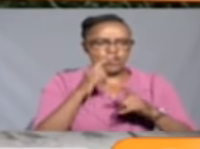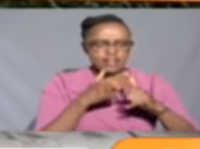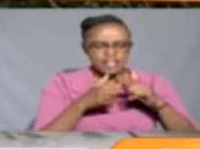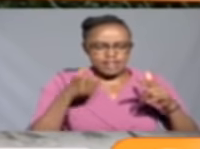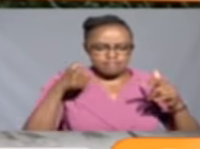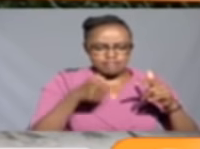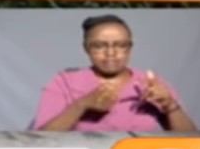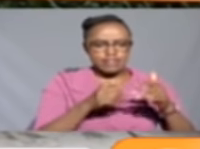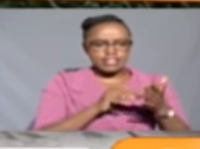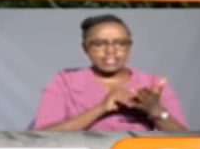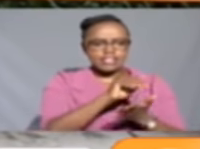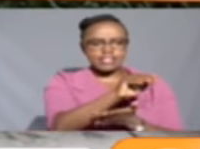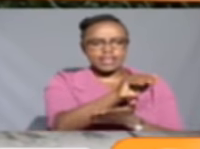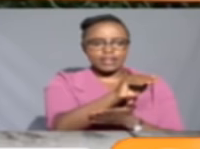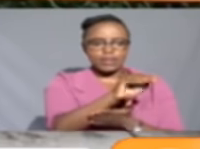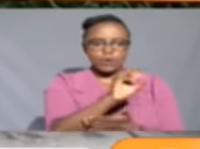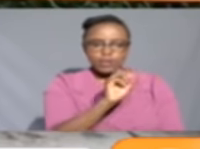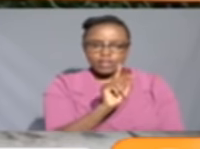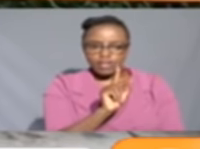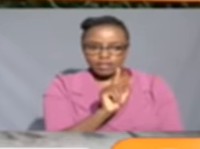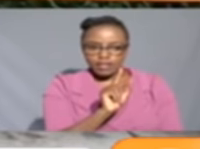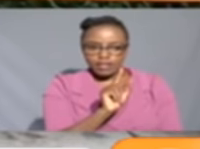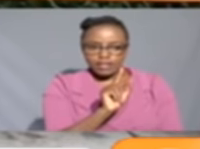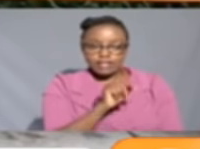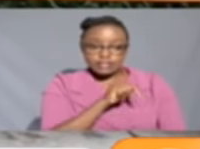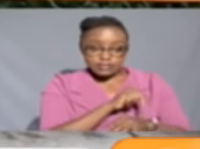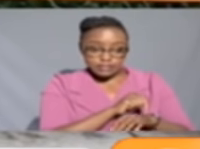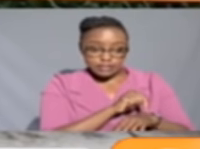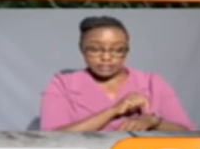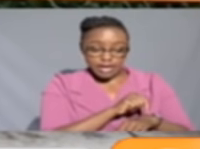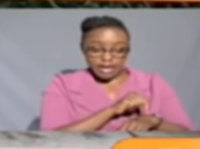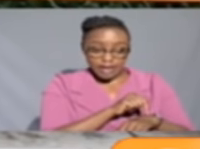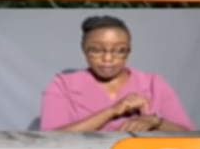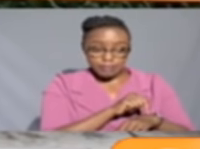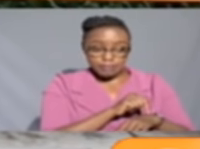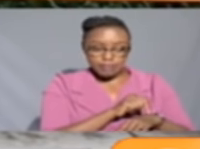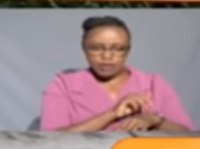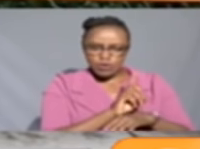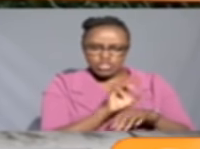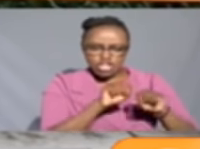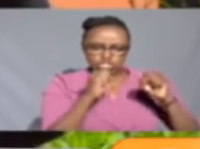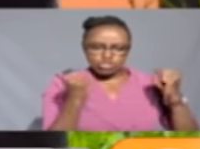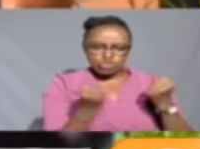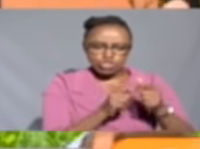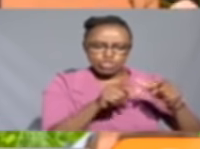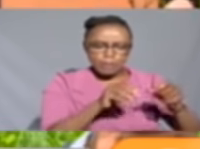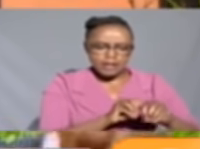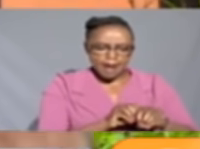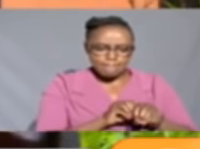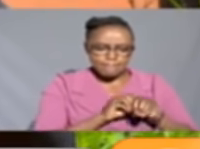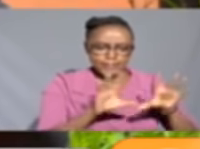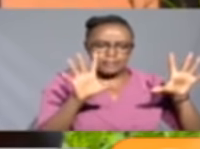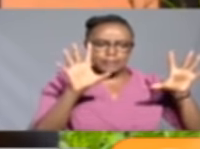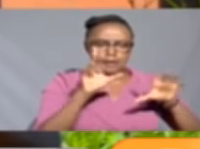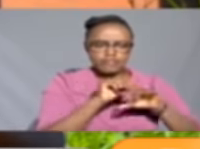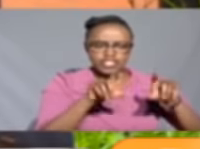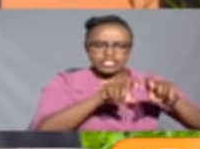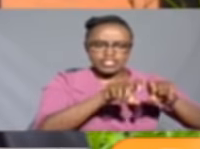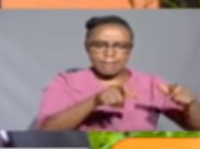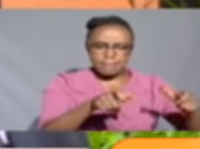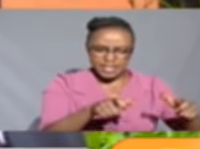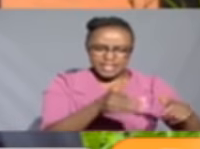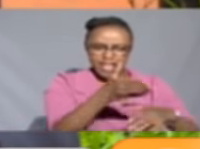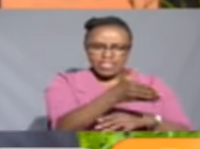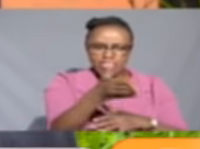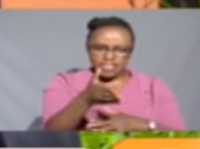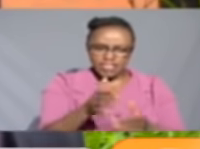send. All right? Yeah. The moment that went out, it was on social media, it was in the media, it